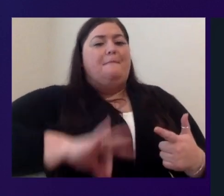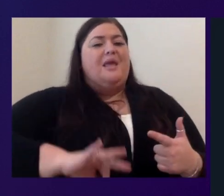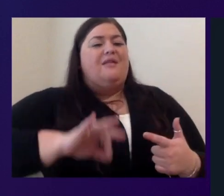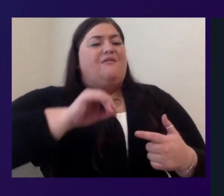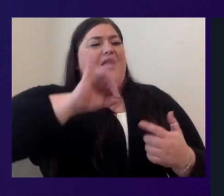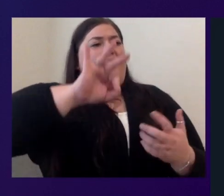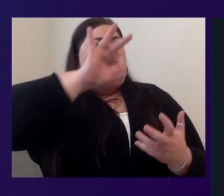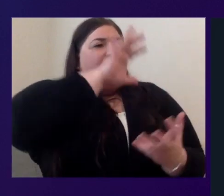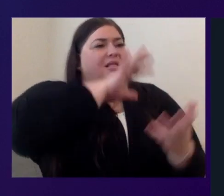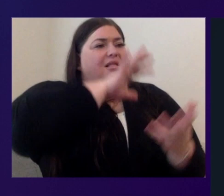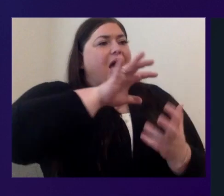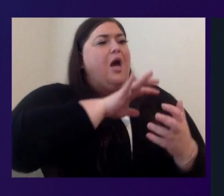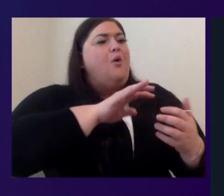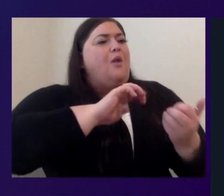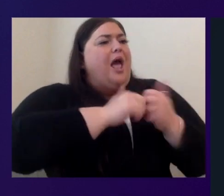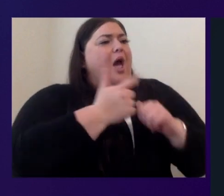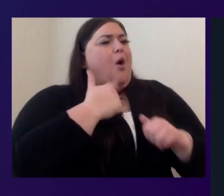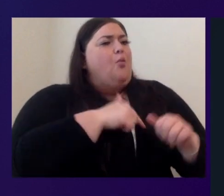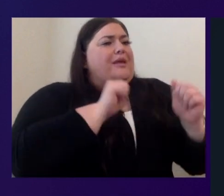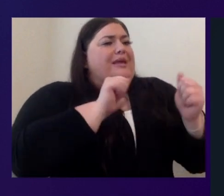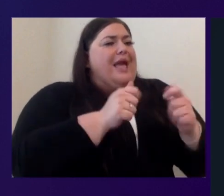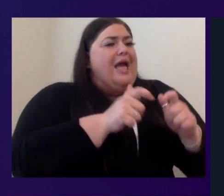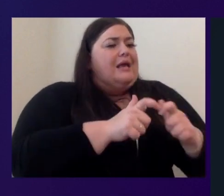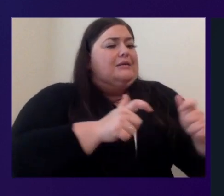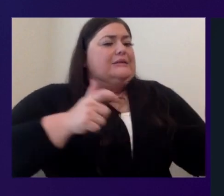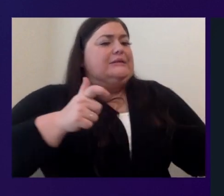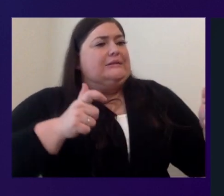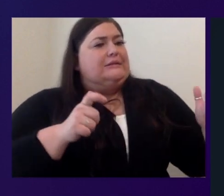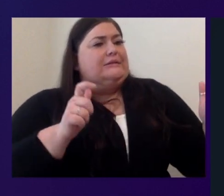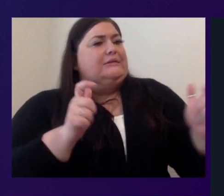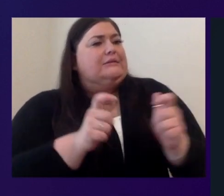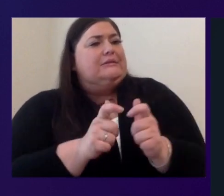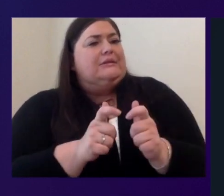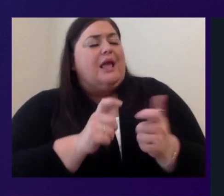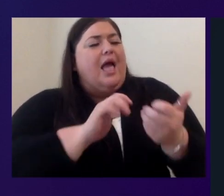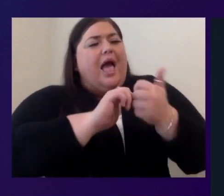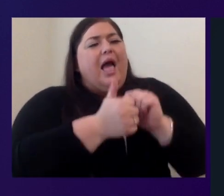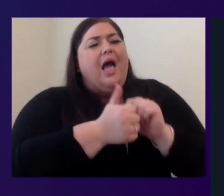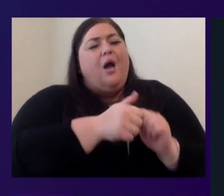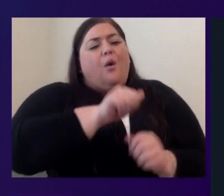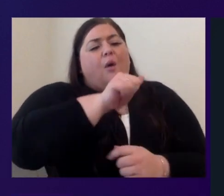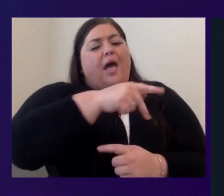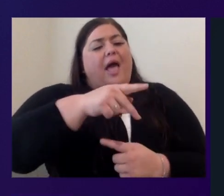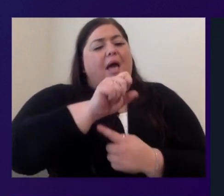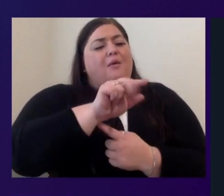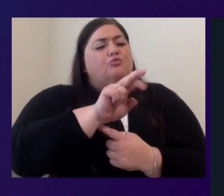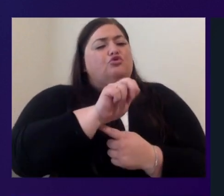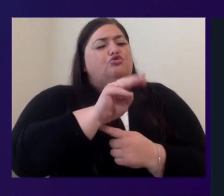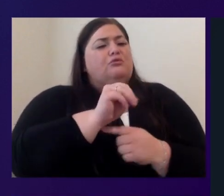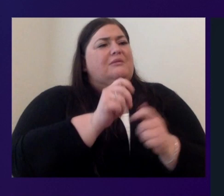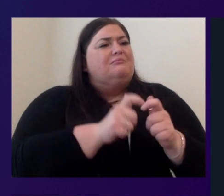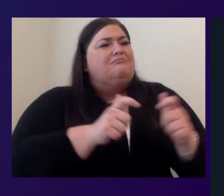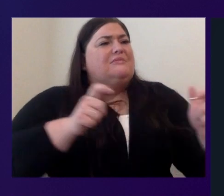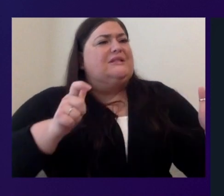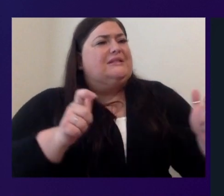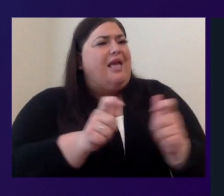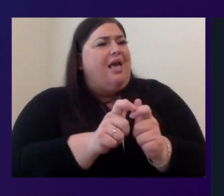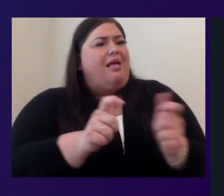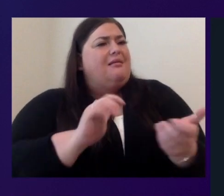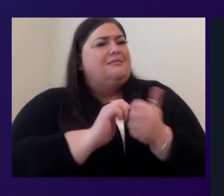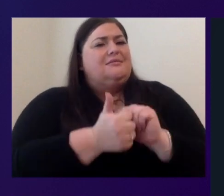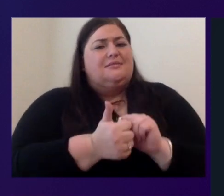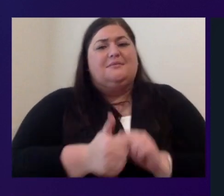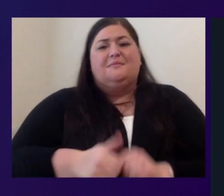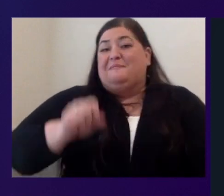scale out, scale in, the elasticity. Can you walk us through how AppStream scales? Yeah, I mean, AppStream is very similar to other services that